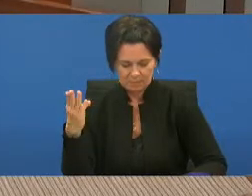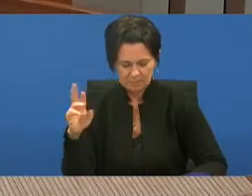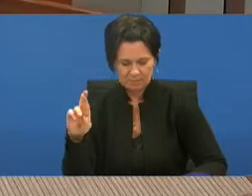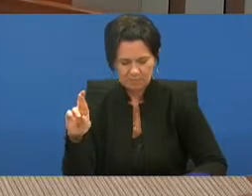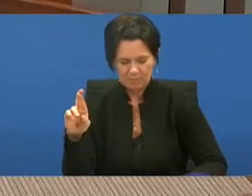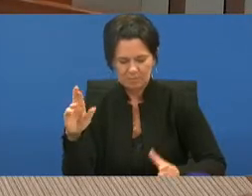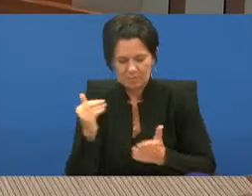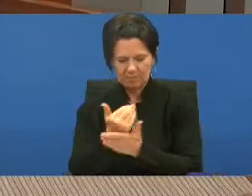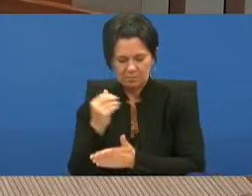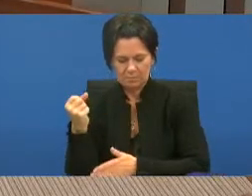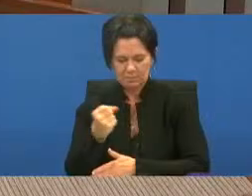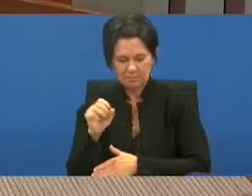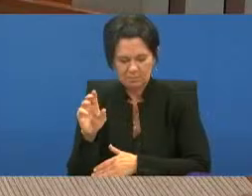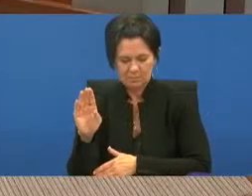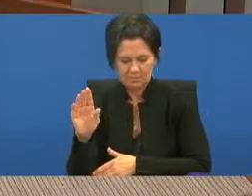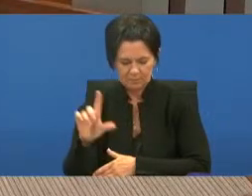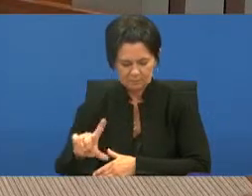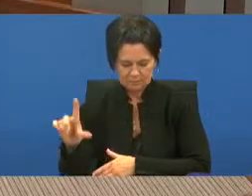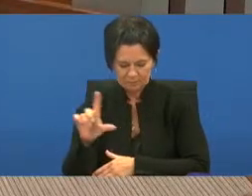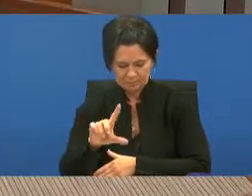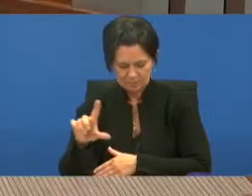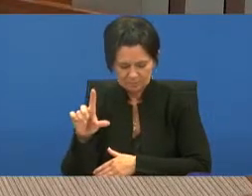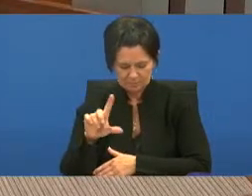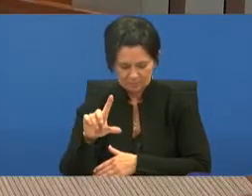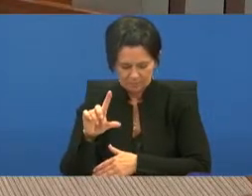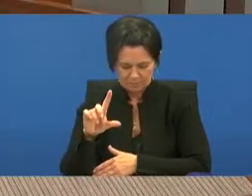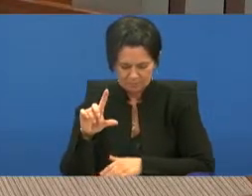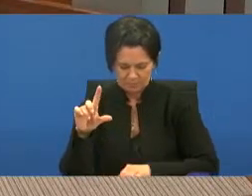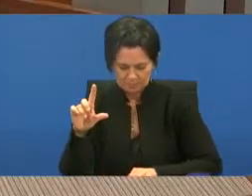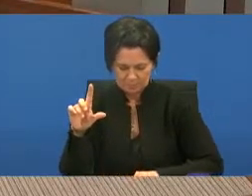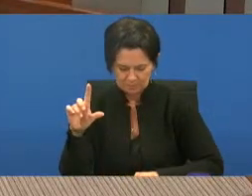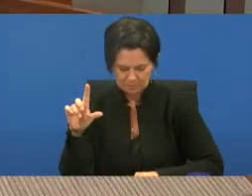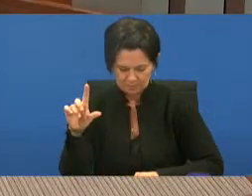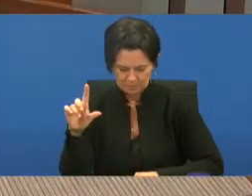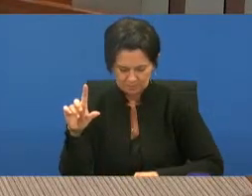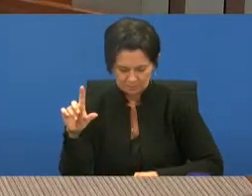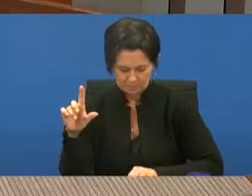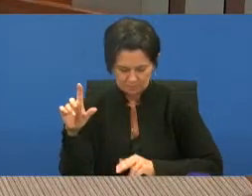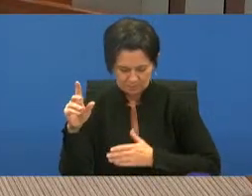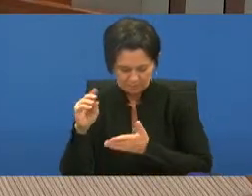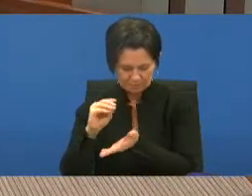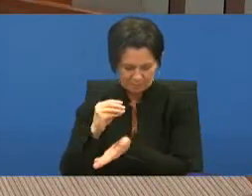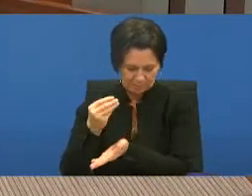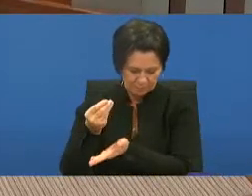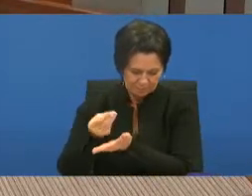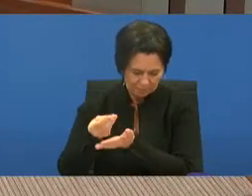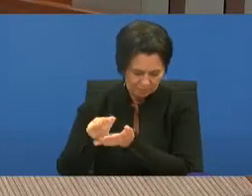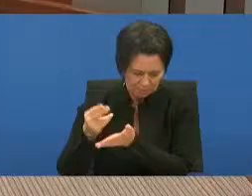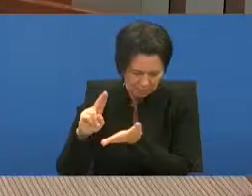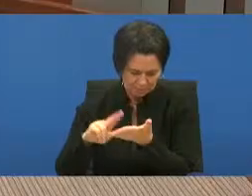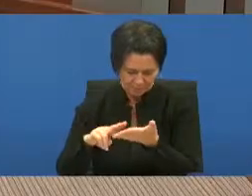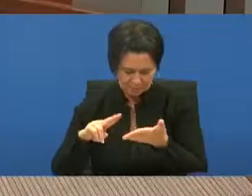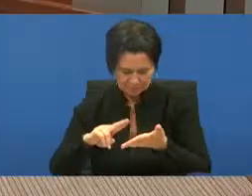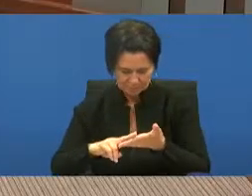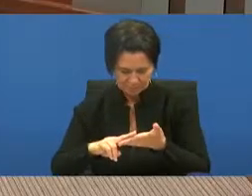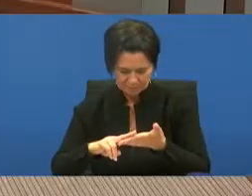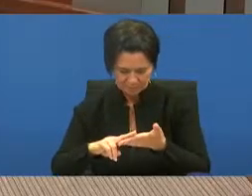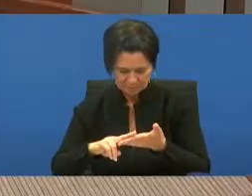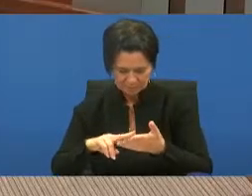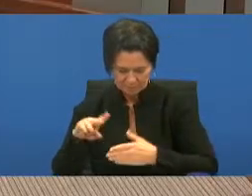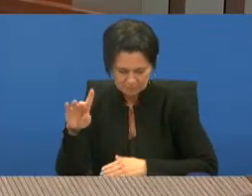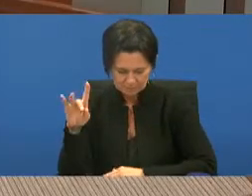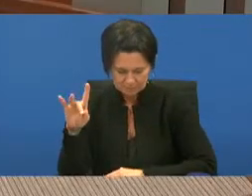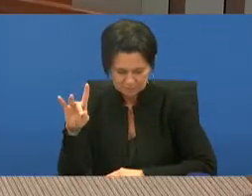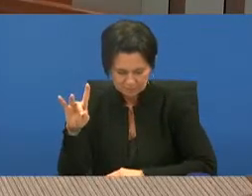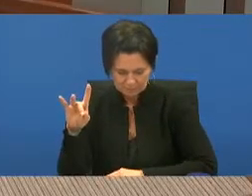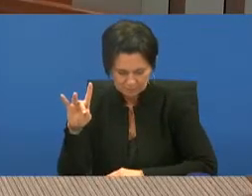Company, LLC. Additional days, 147 for time added to reconcile finish of work with the final acceptance. Anyone here